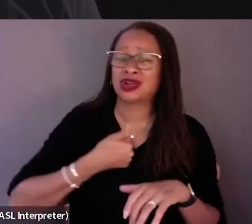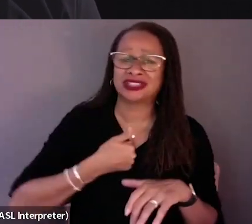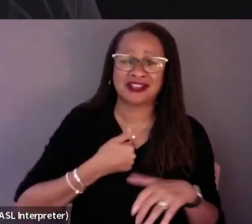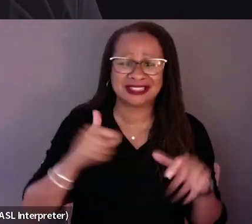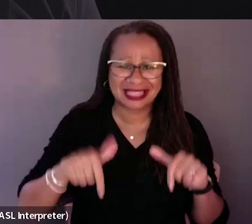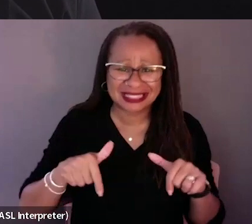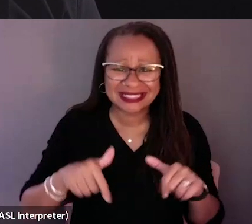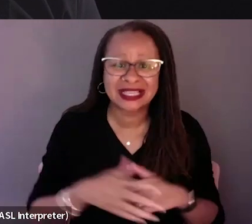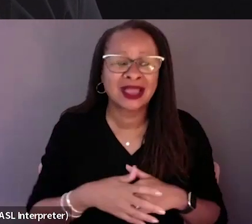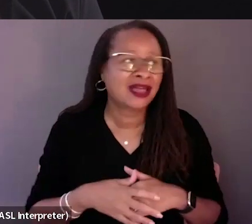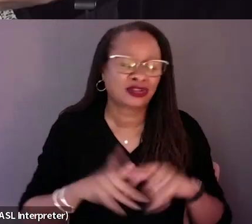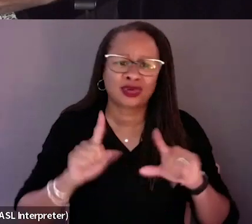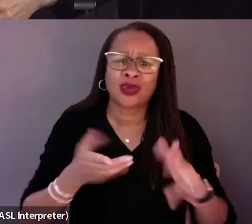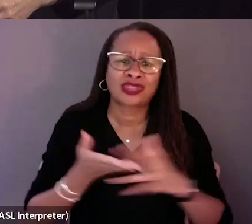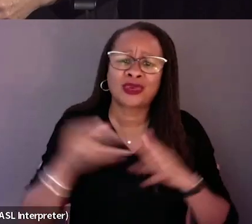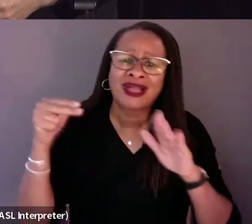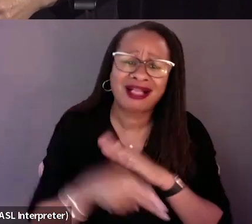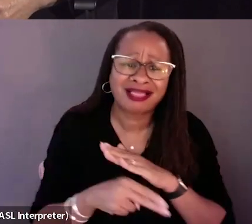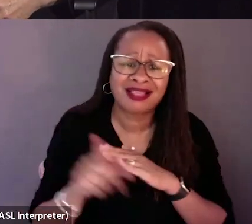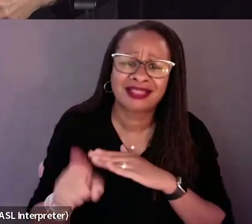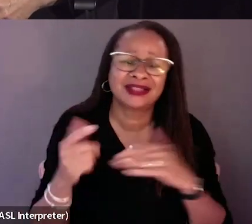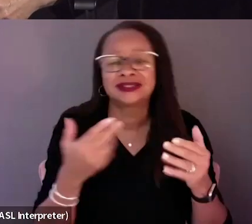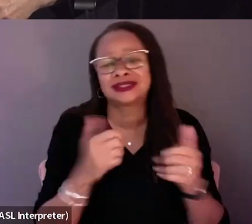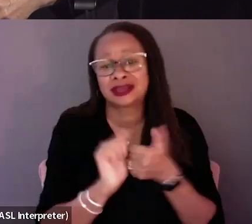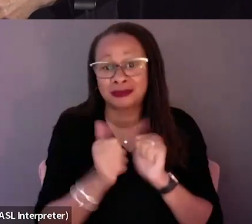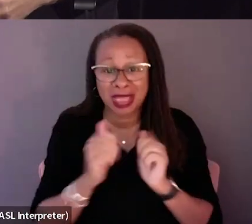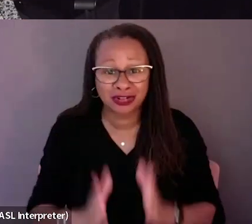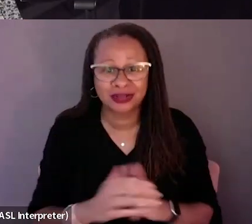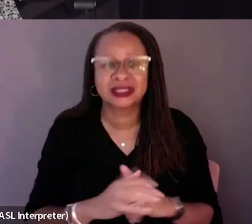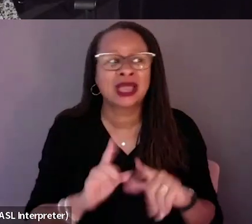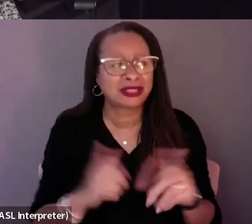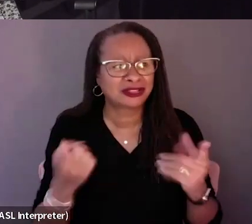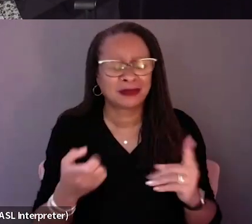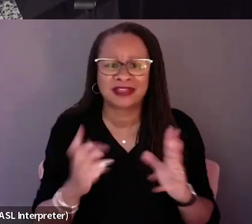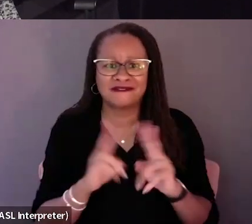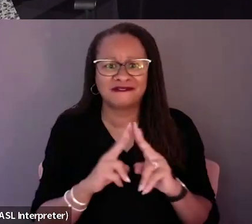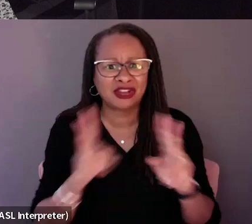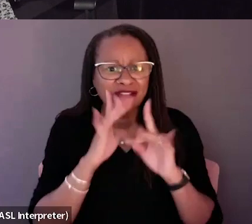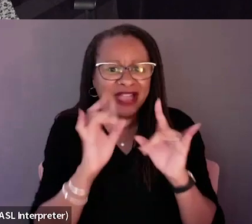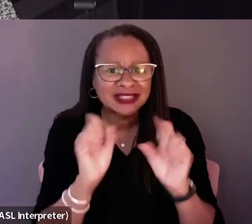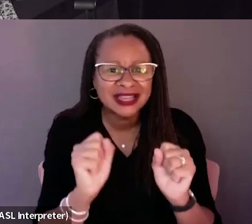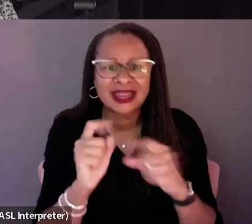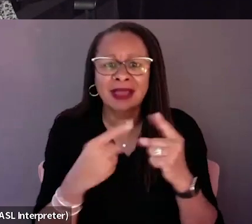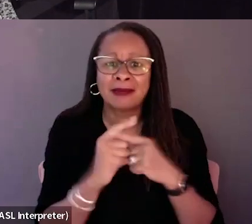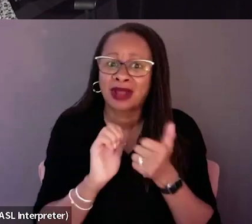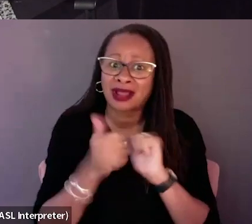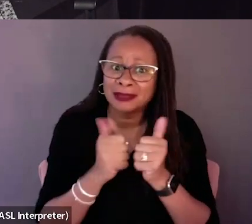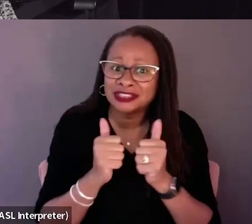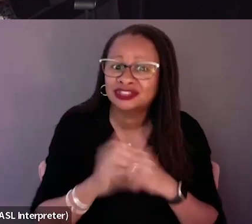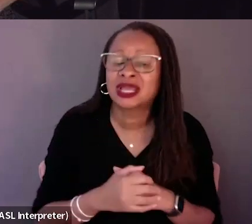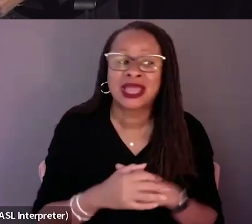way, all these competitors, and yet there is something very compelling about a competition, and it sort of parallels what